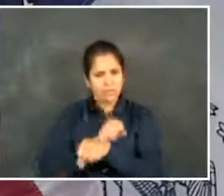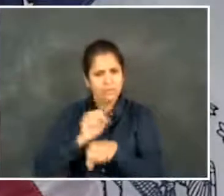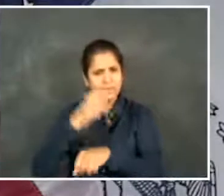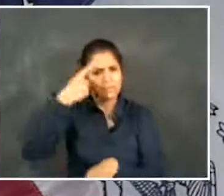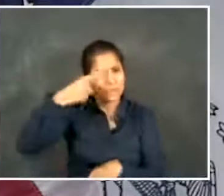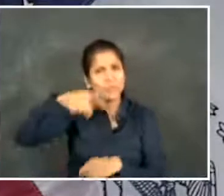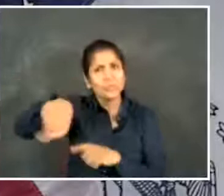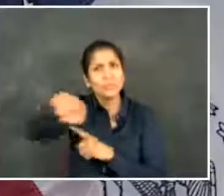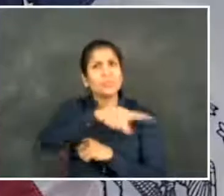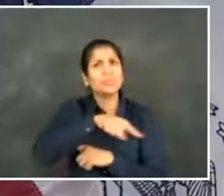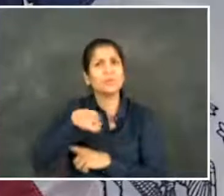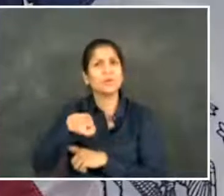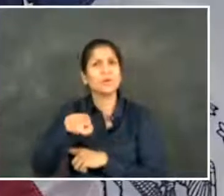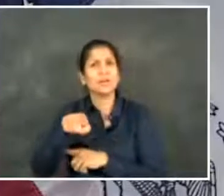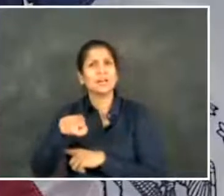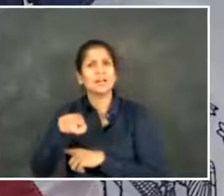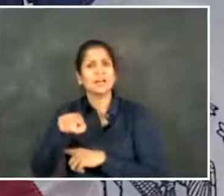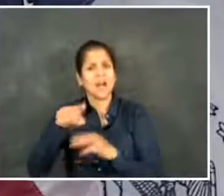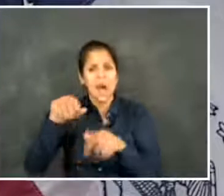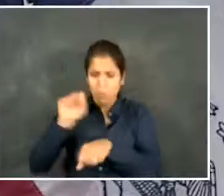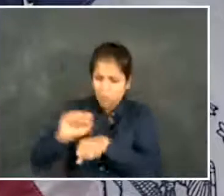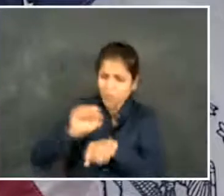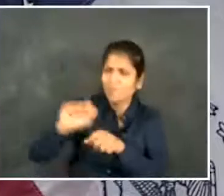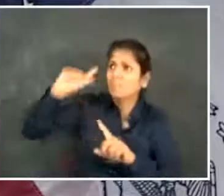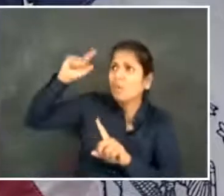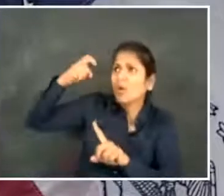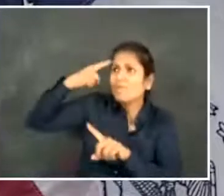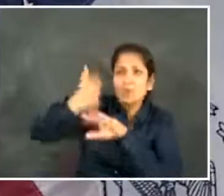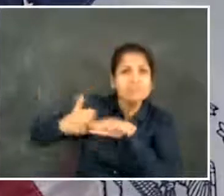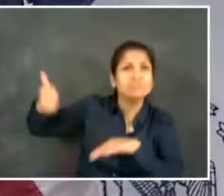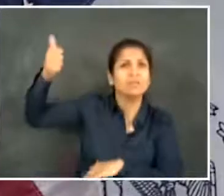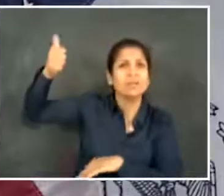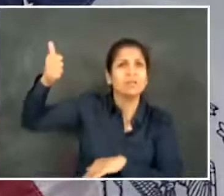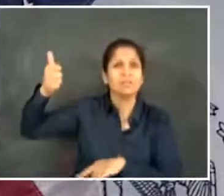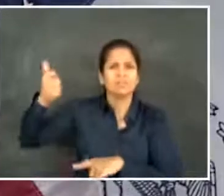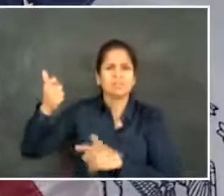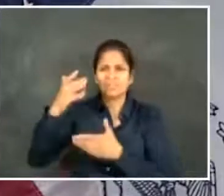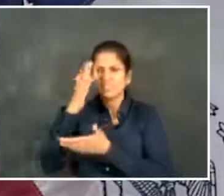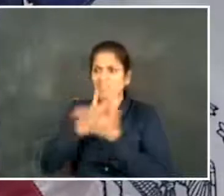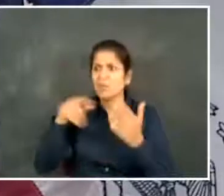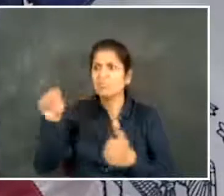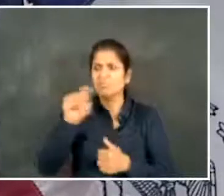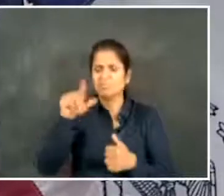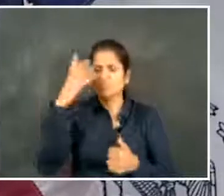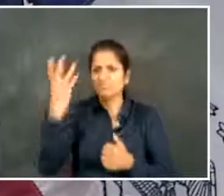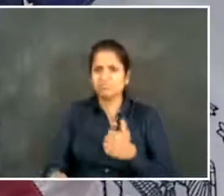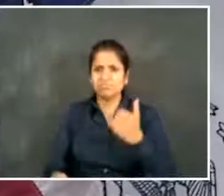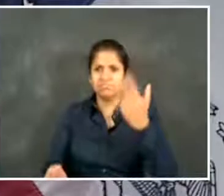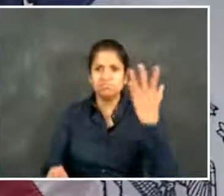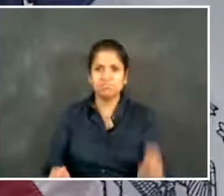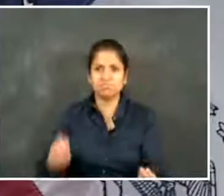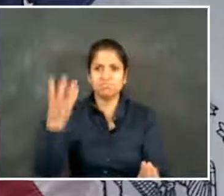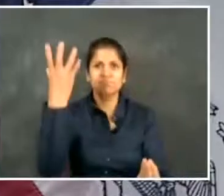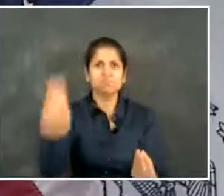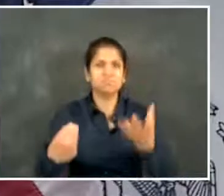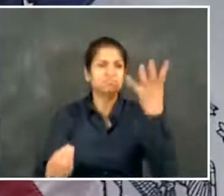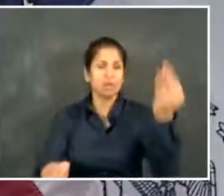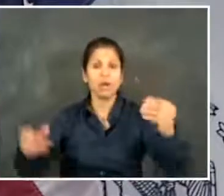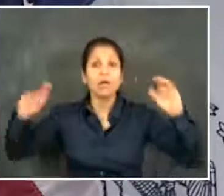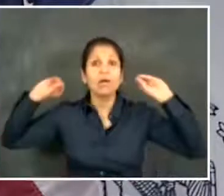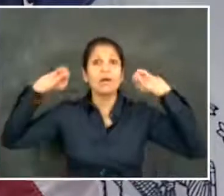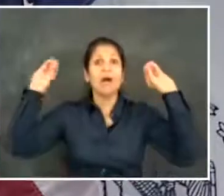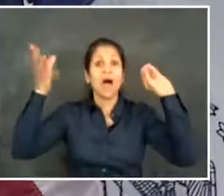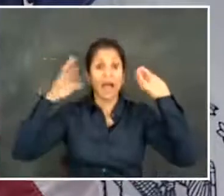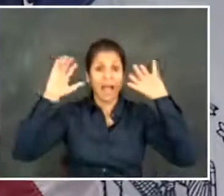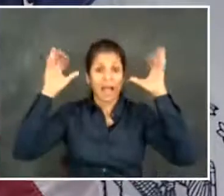lost 4 of our own members of EMS. We've lost 10 members of the FDNY overall.